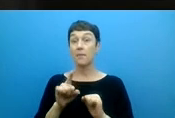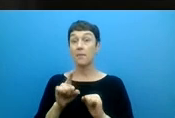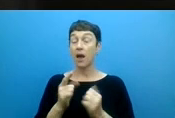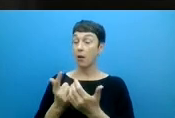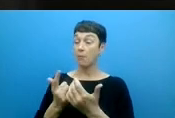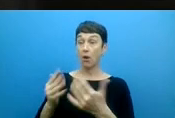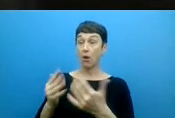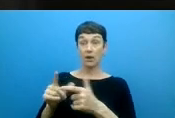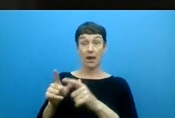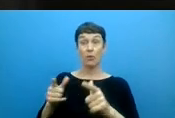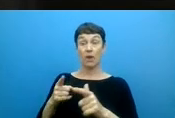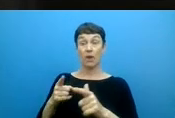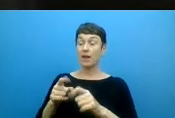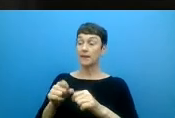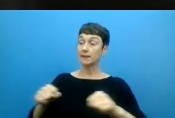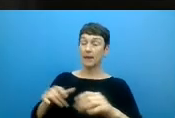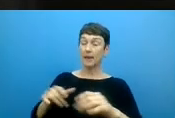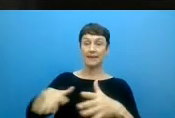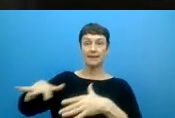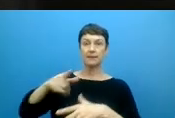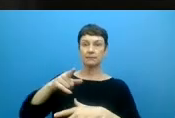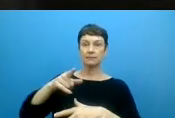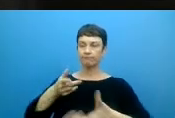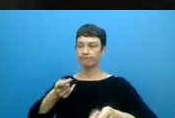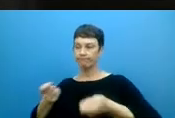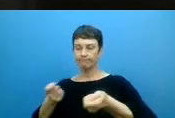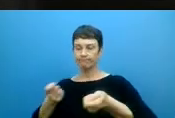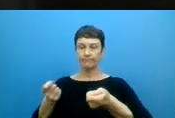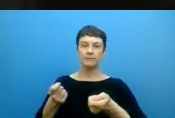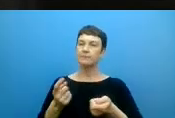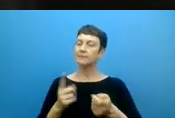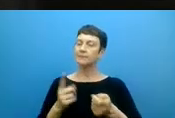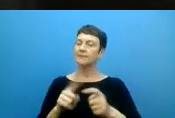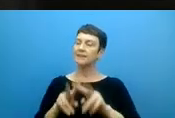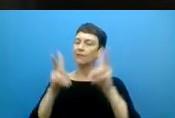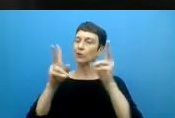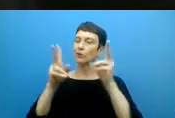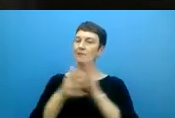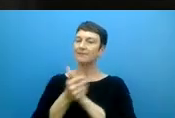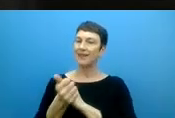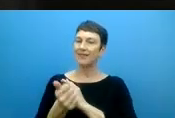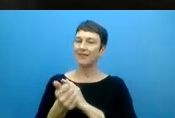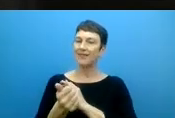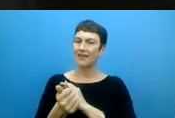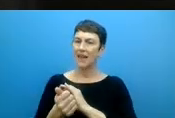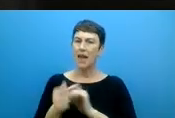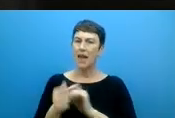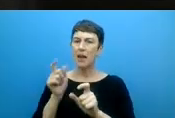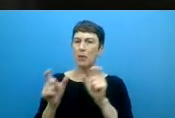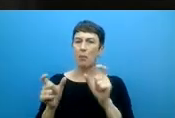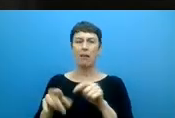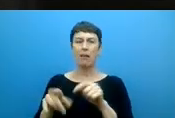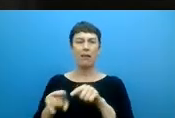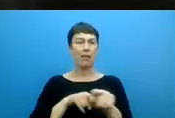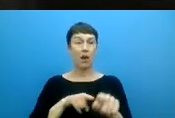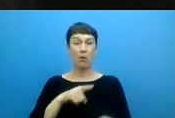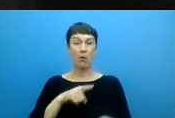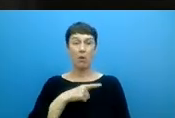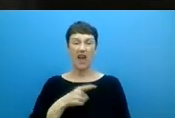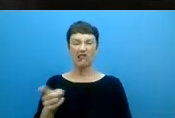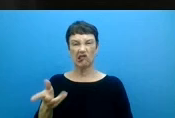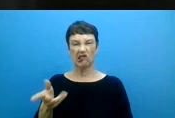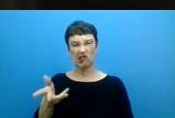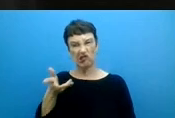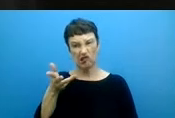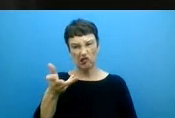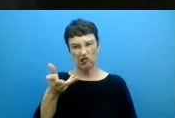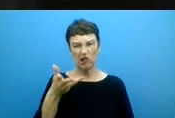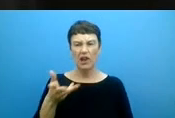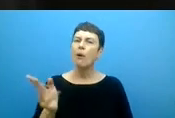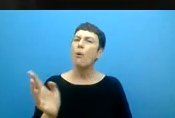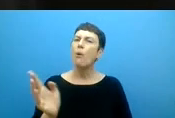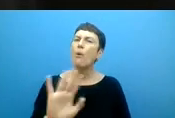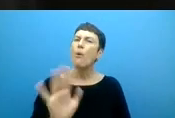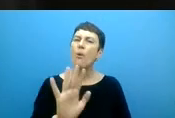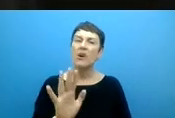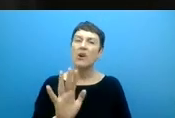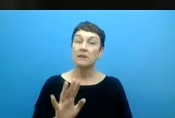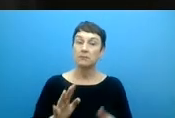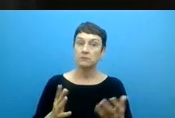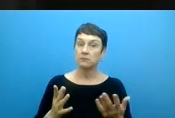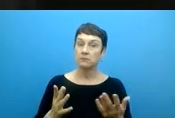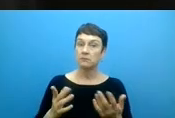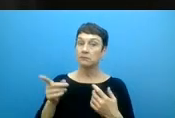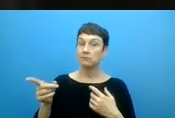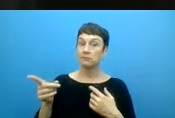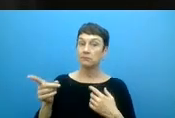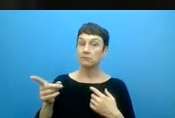is a learned skill. So often when people don't get it right, it's not because they're malicious, it's most probably because they just don't know